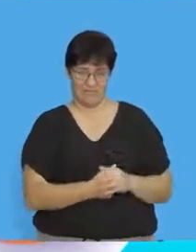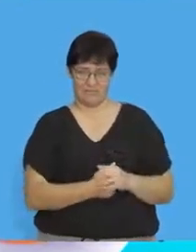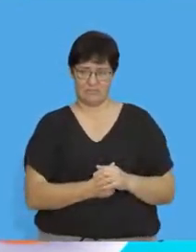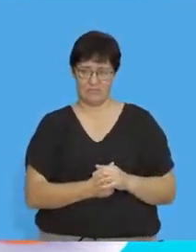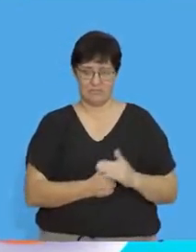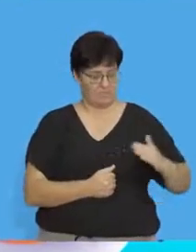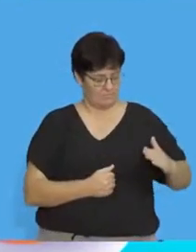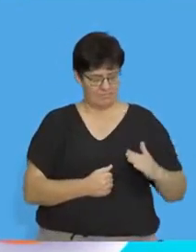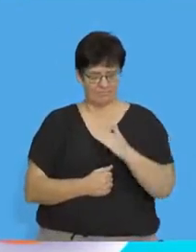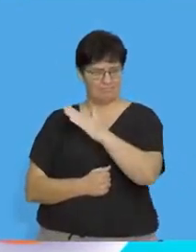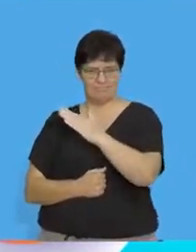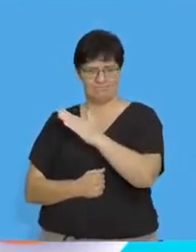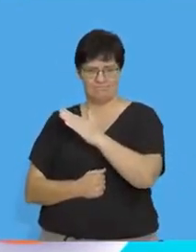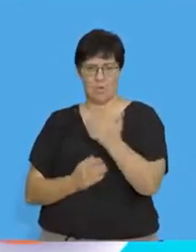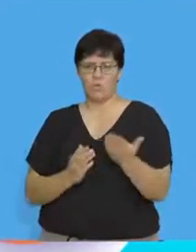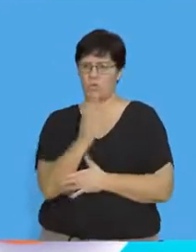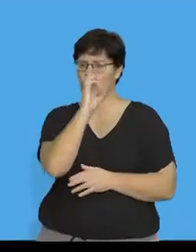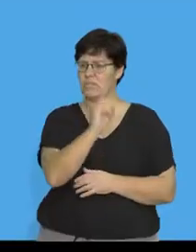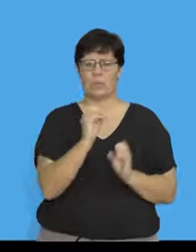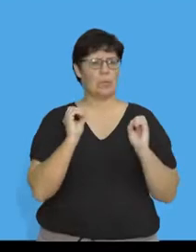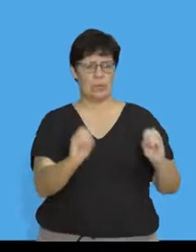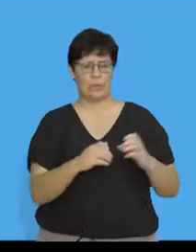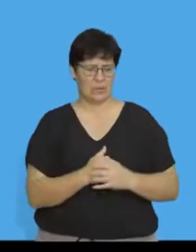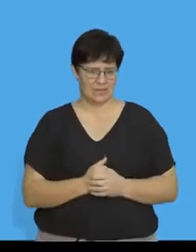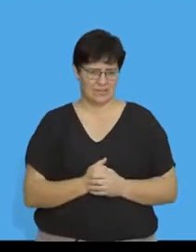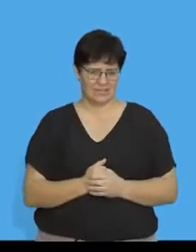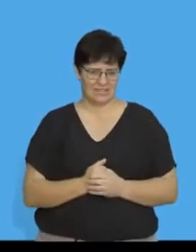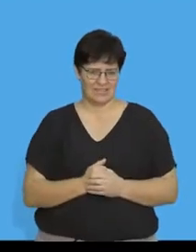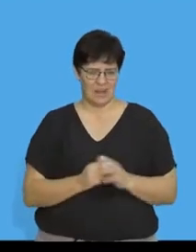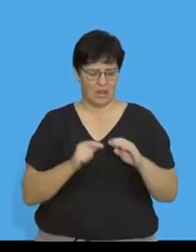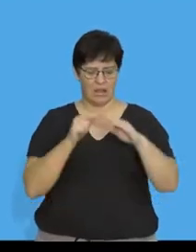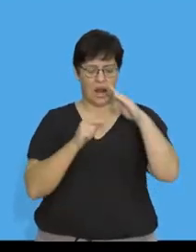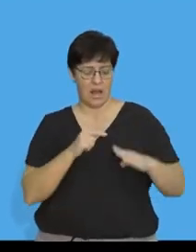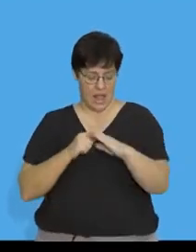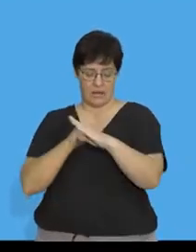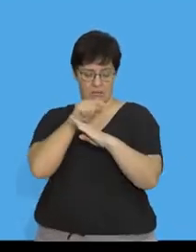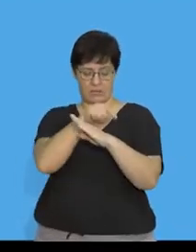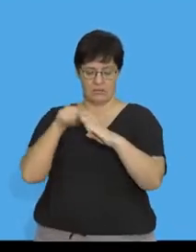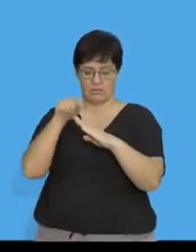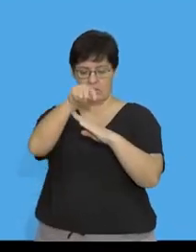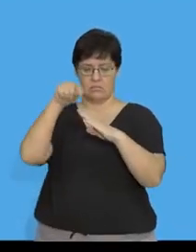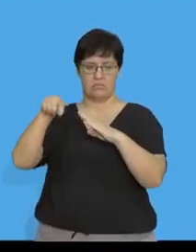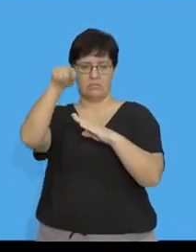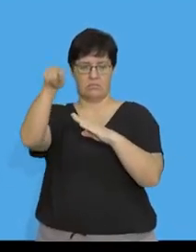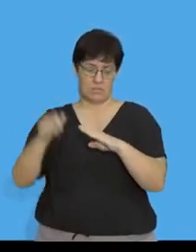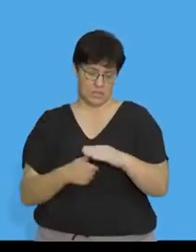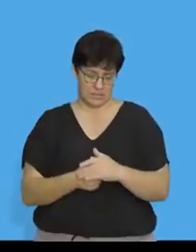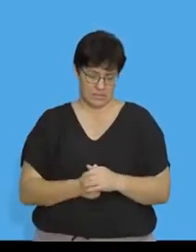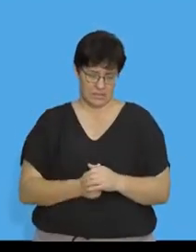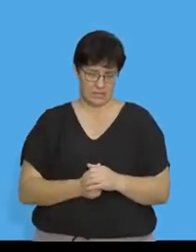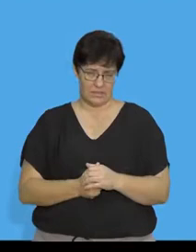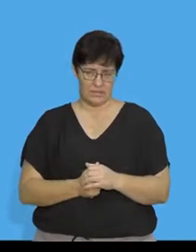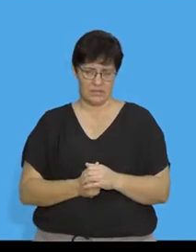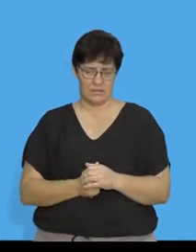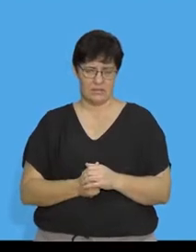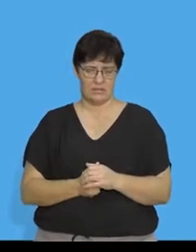relationship. And so I want you to understand that when we're dealing with the idea of inversely